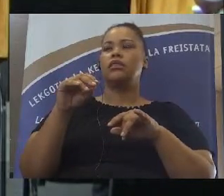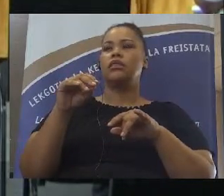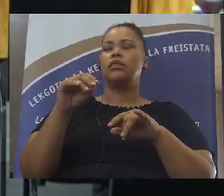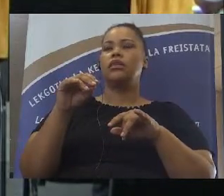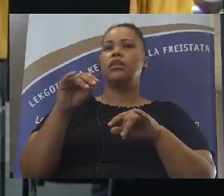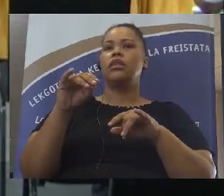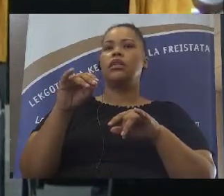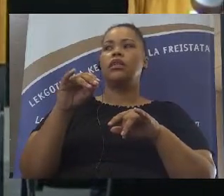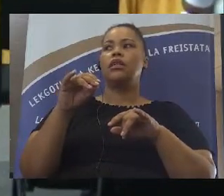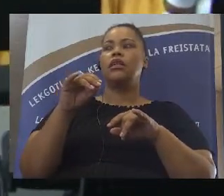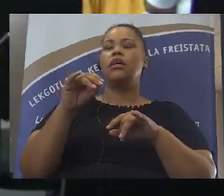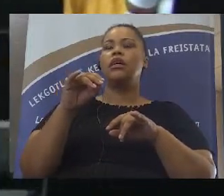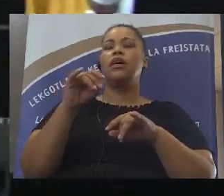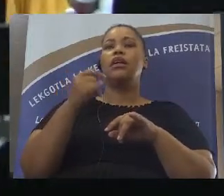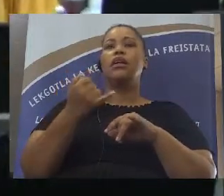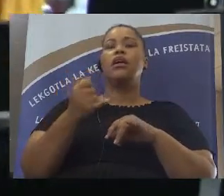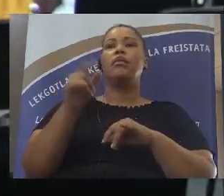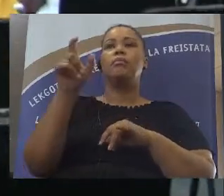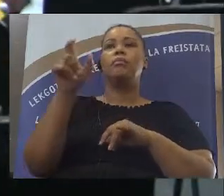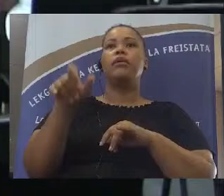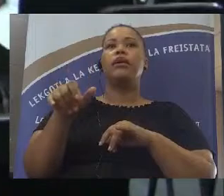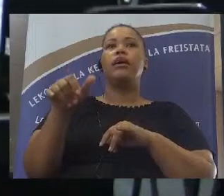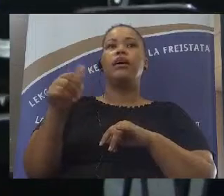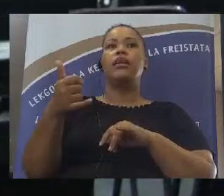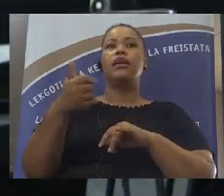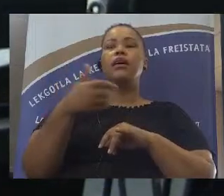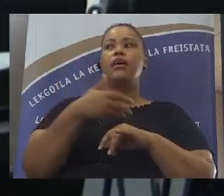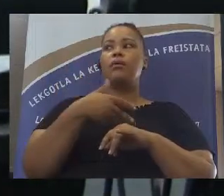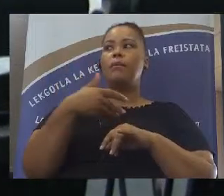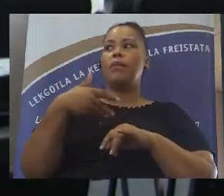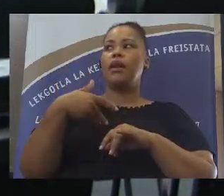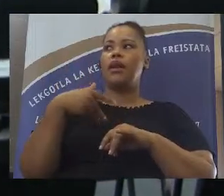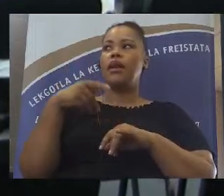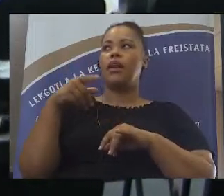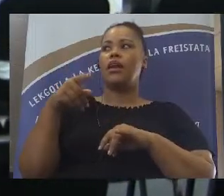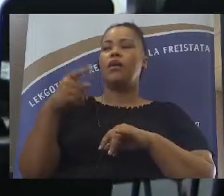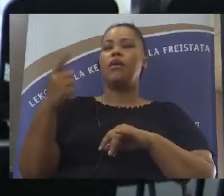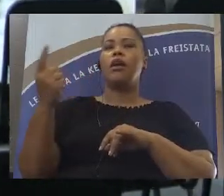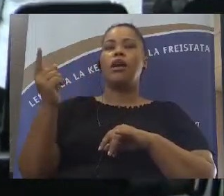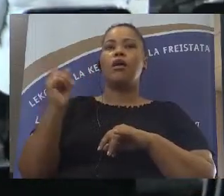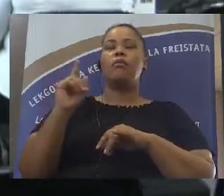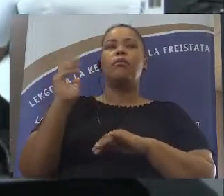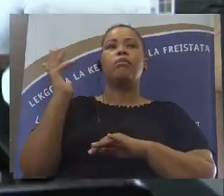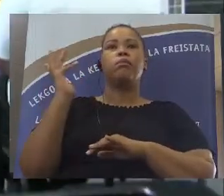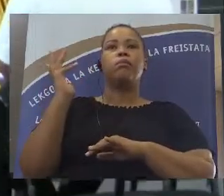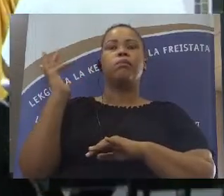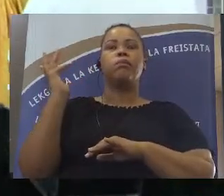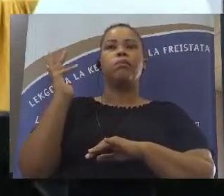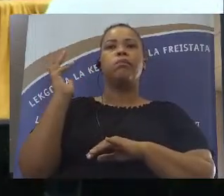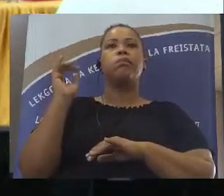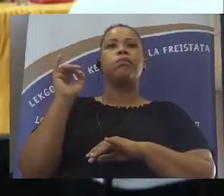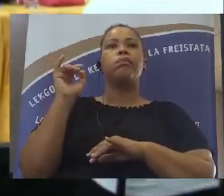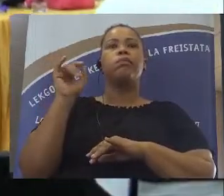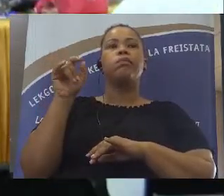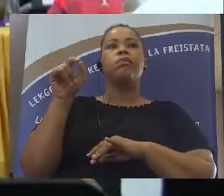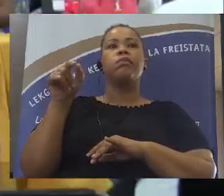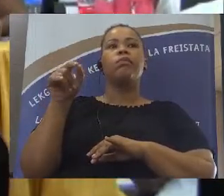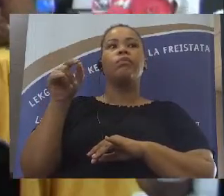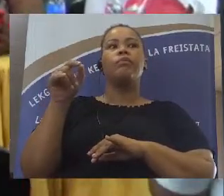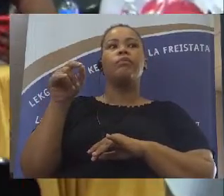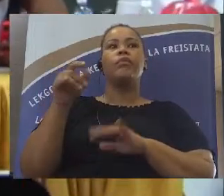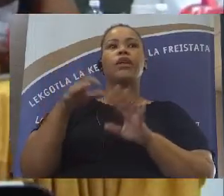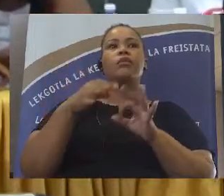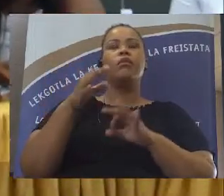Okay, there's a person that is going to make a presentation on the National Small